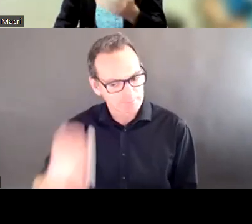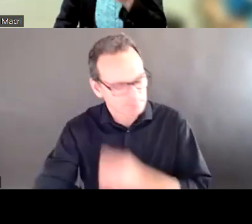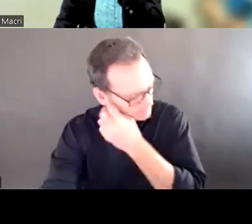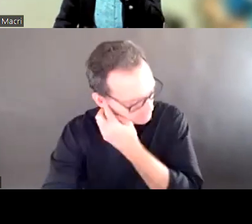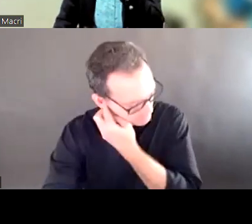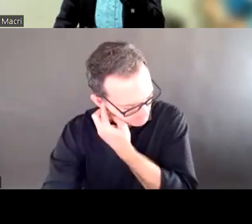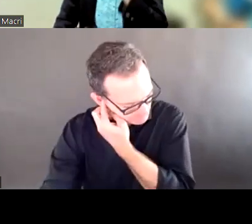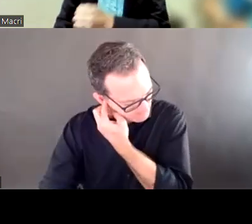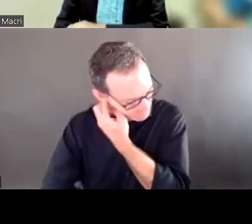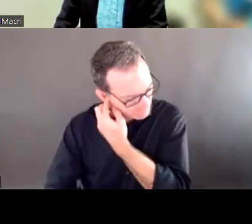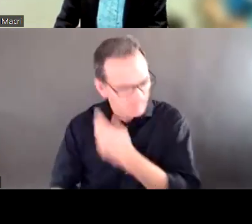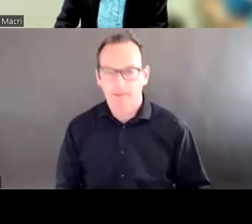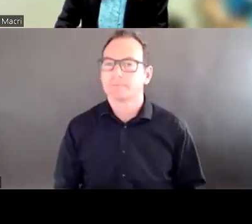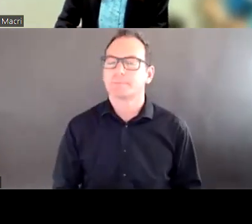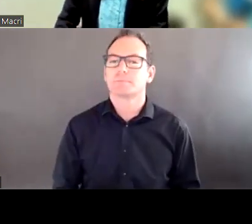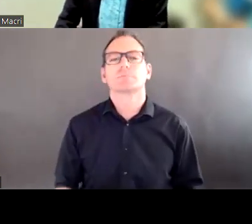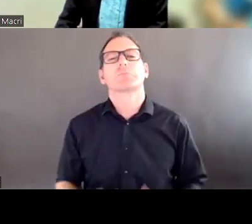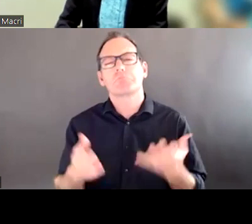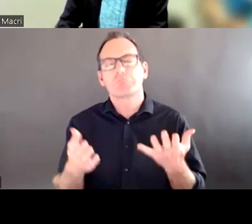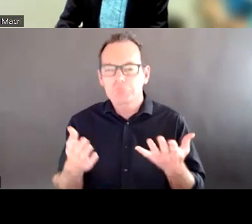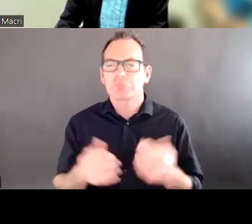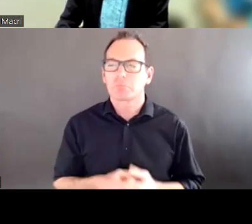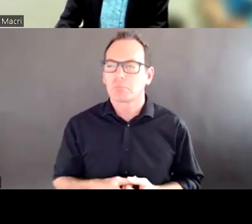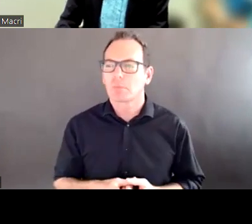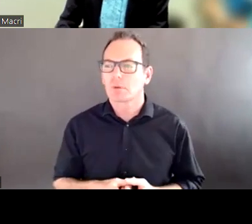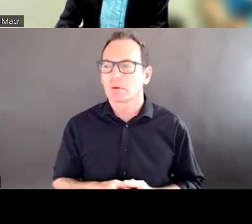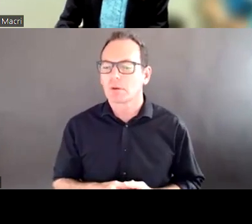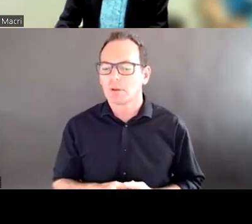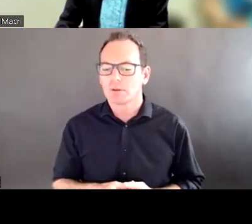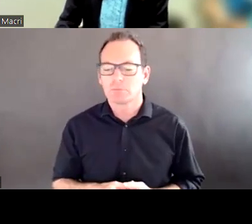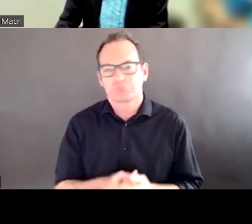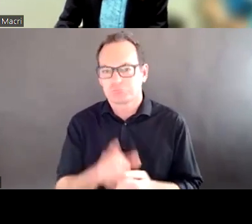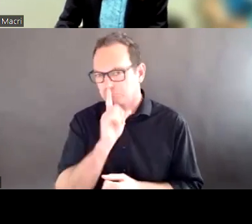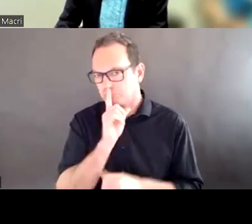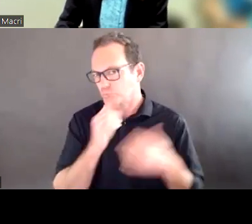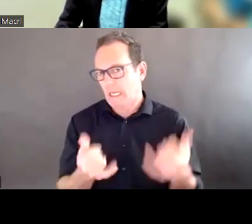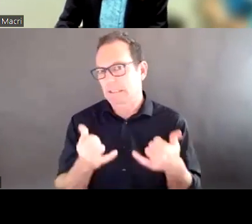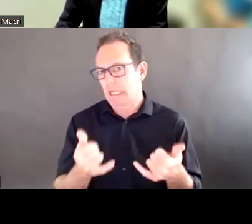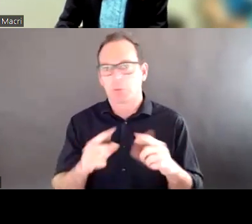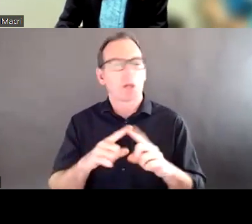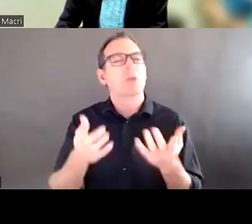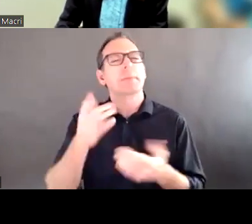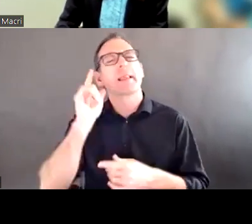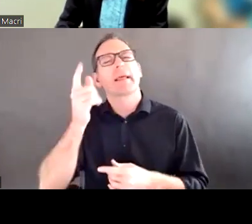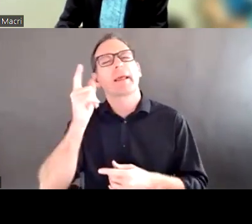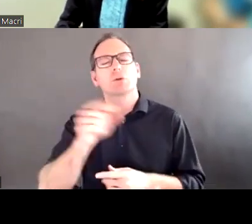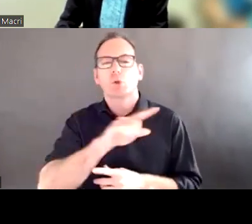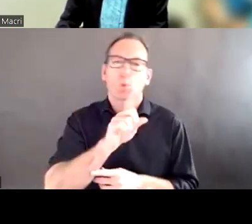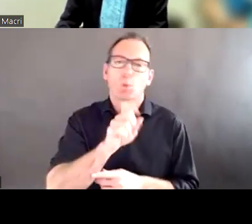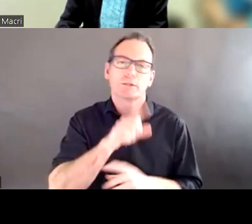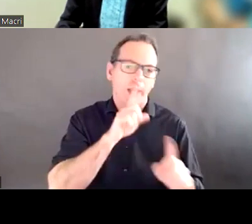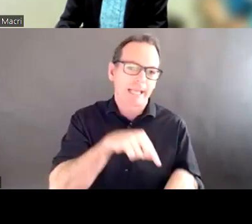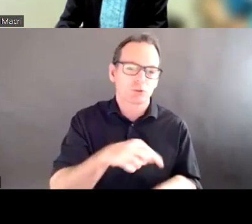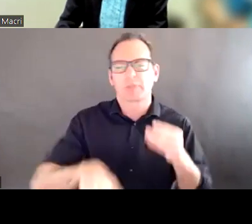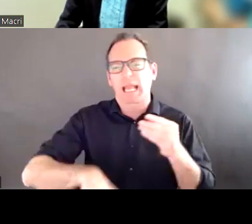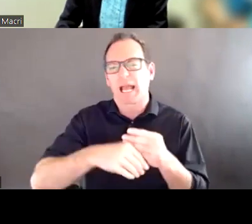might not be now, we're going to have time at the end for Q&A and comments, and so you may want to share some of that